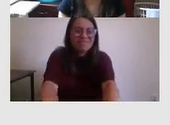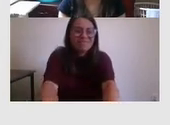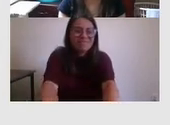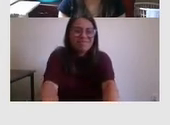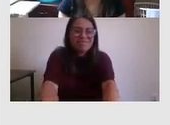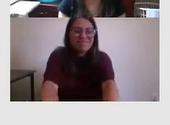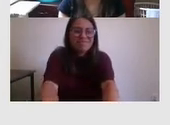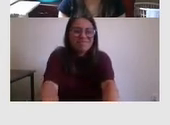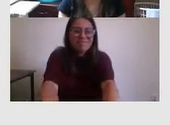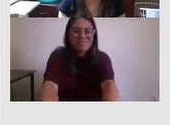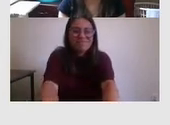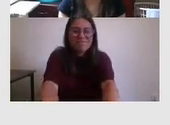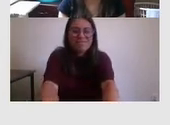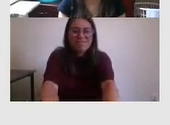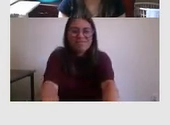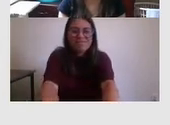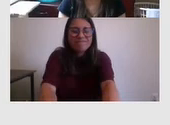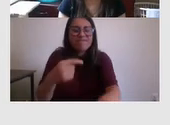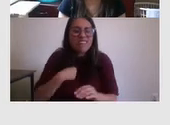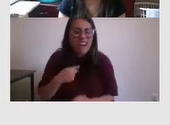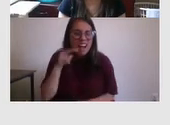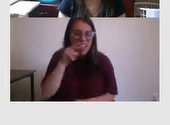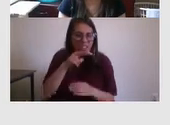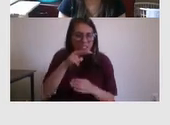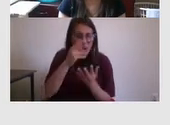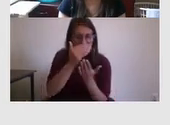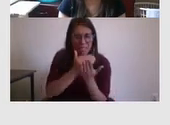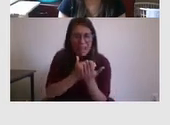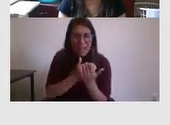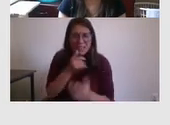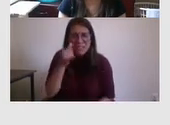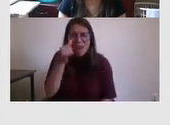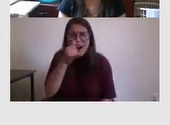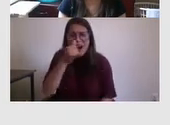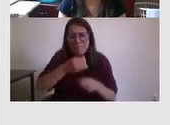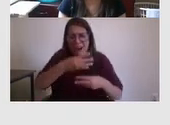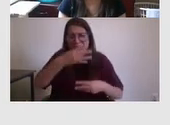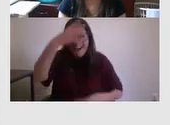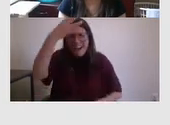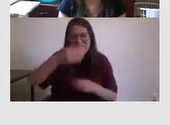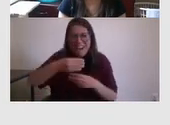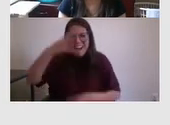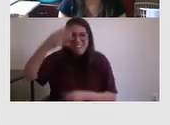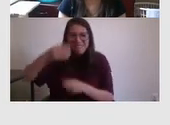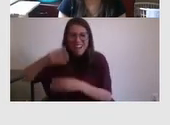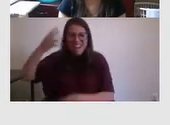As I take a look at this list, it is an astounding